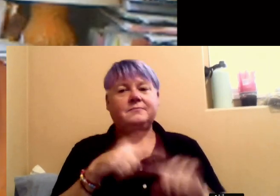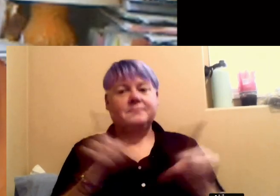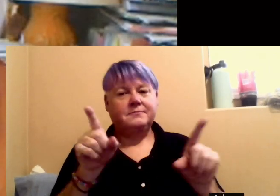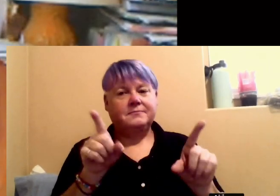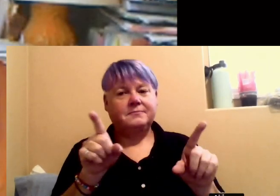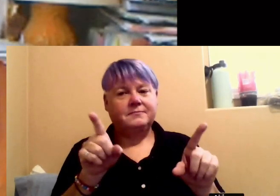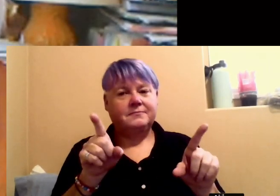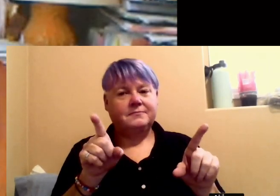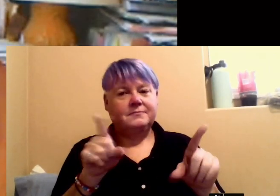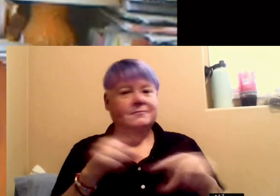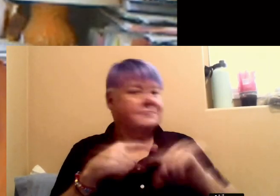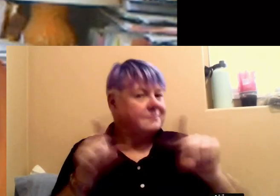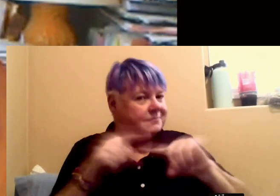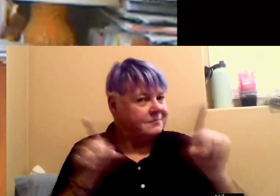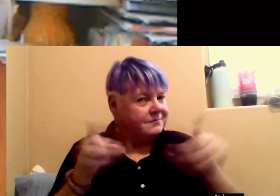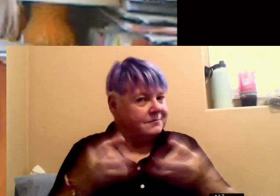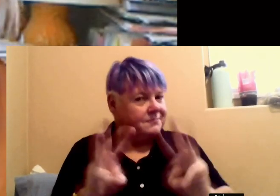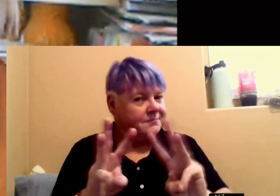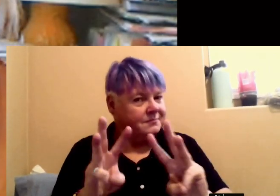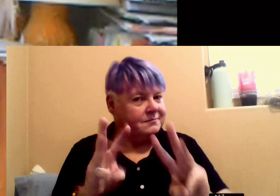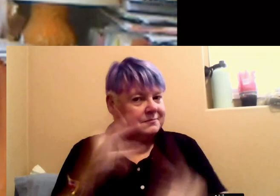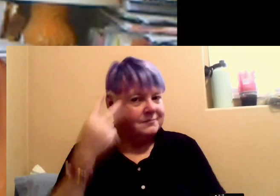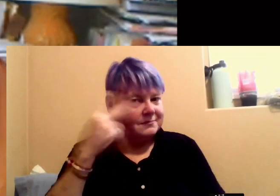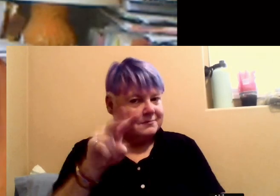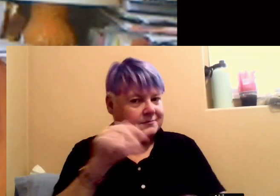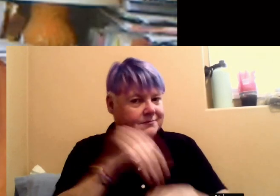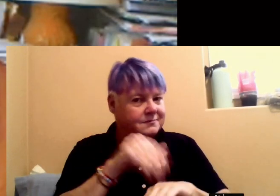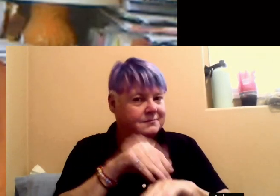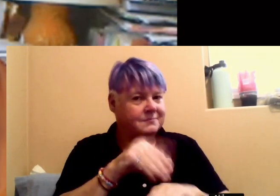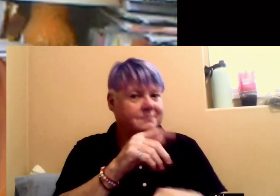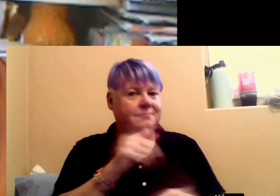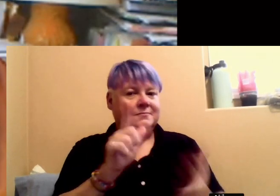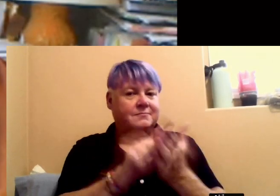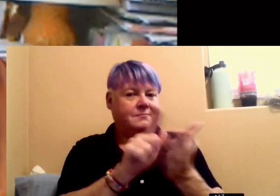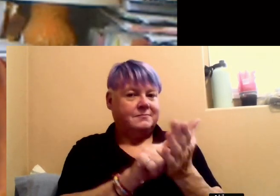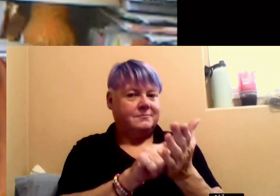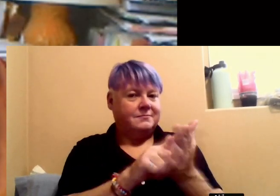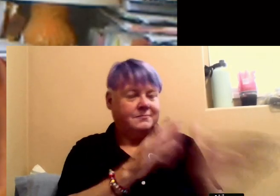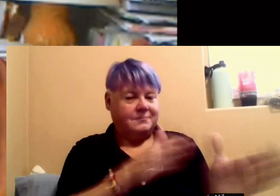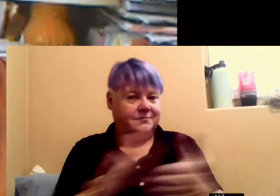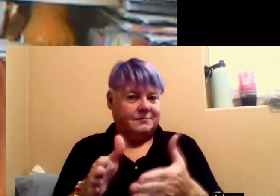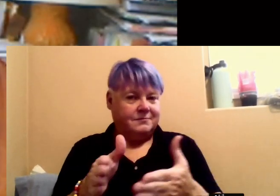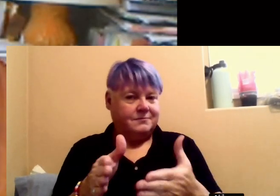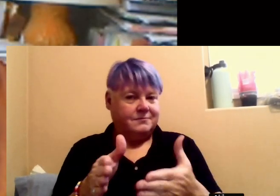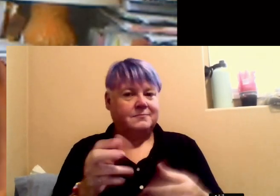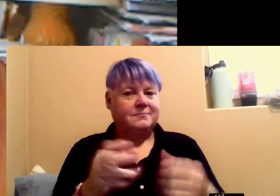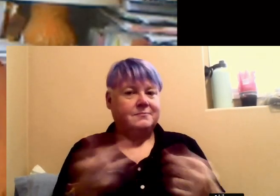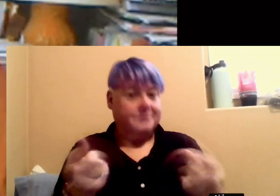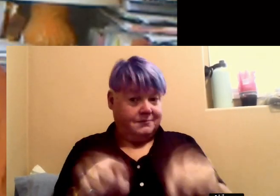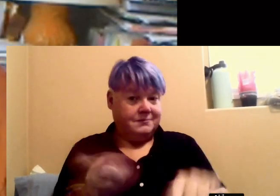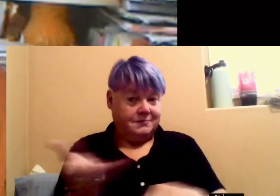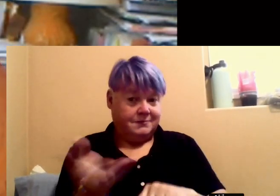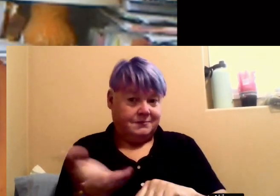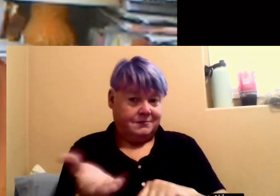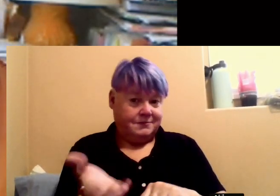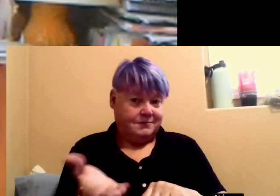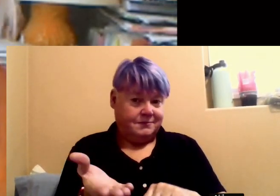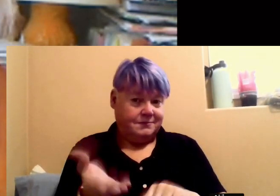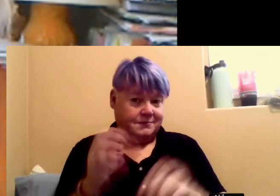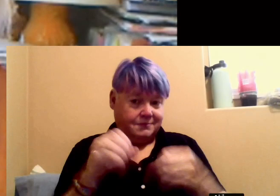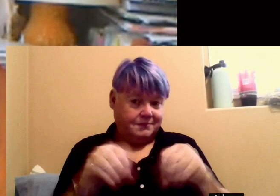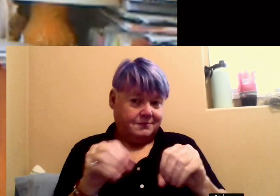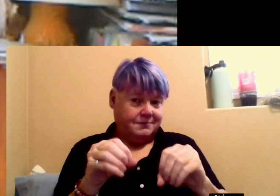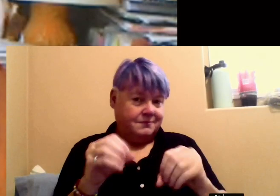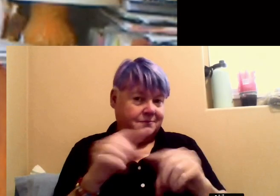a completely different way of looking at law and order. So when crime occurs here, I think it occurs in enough